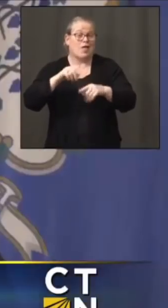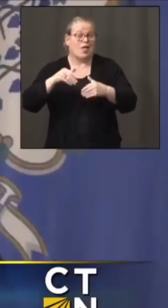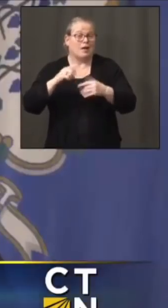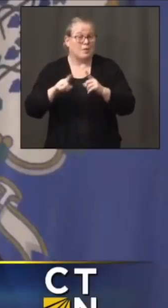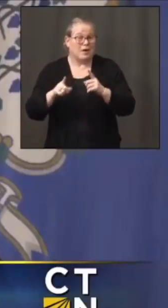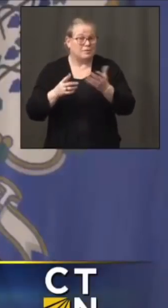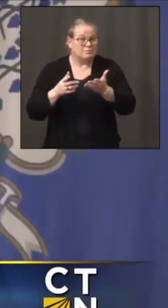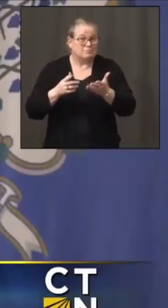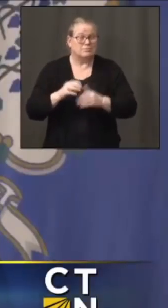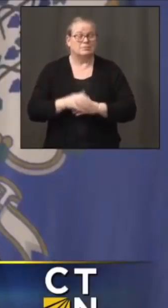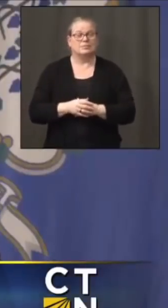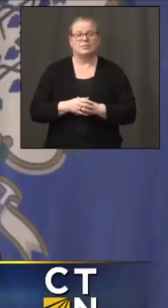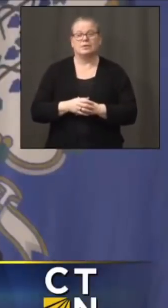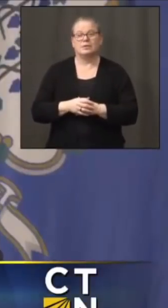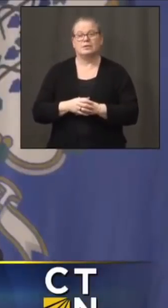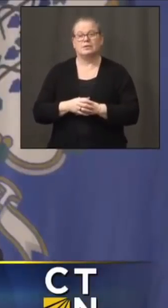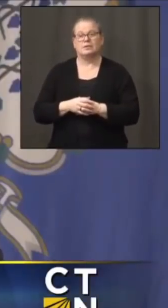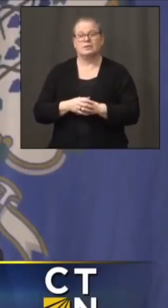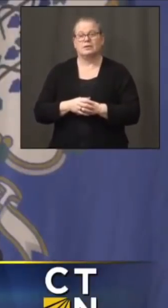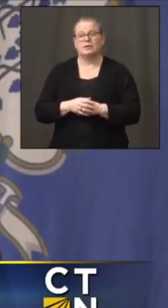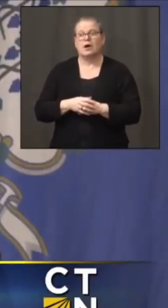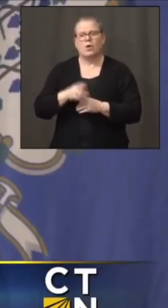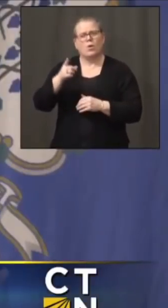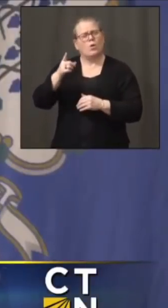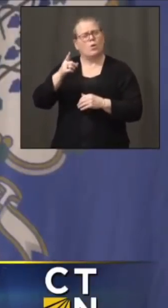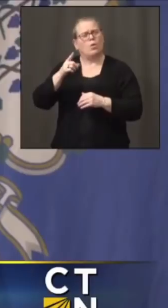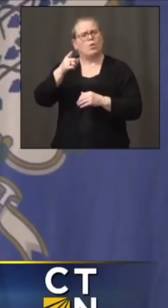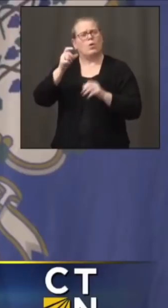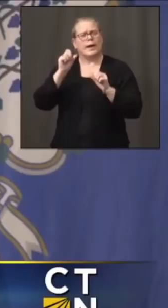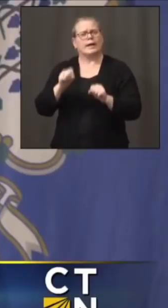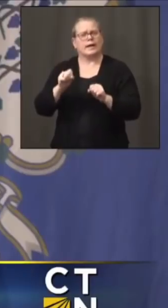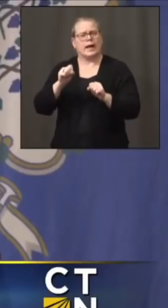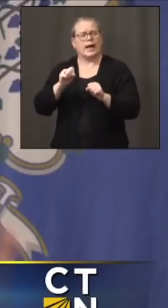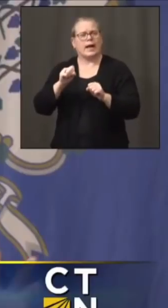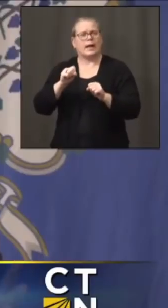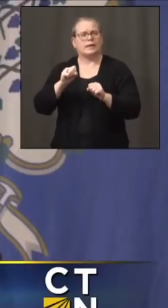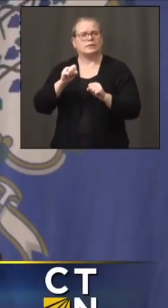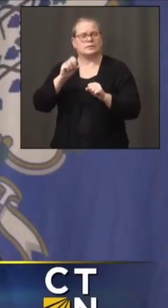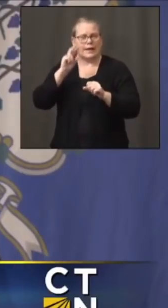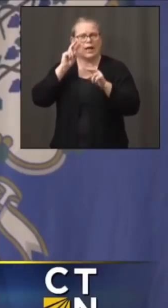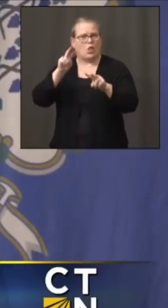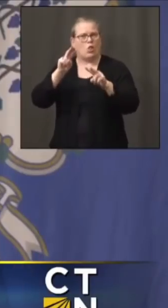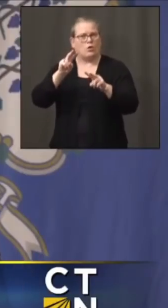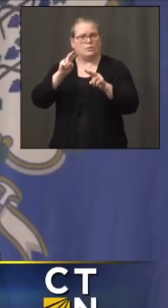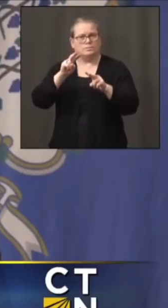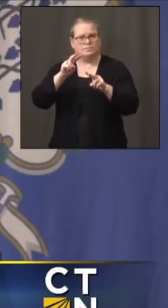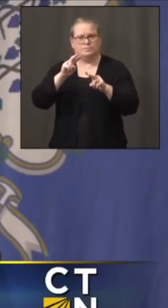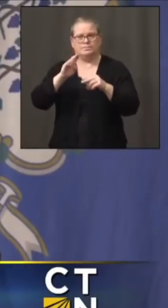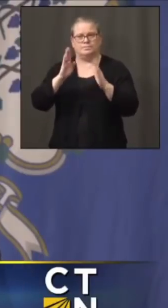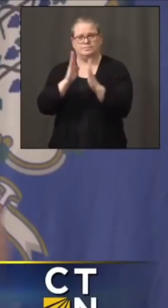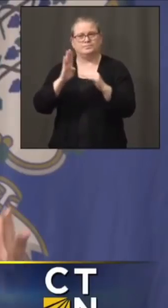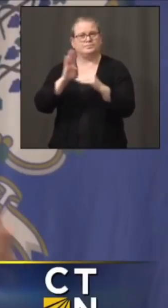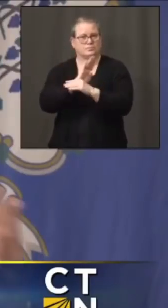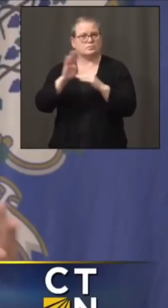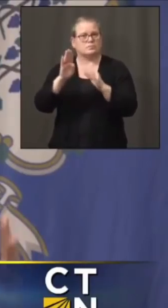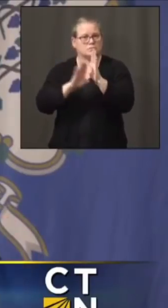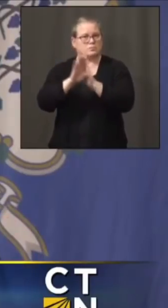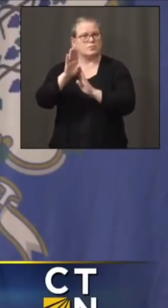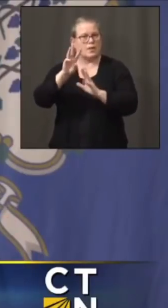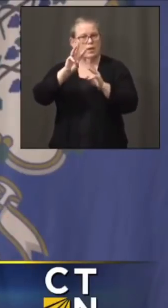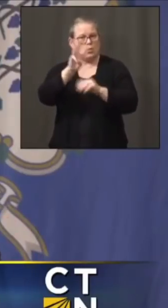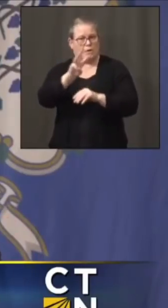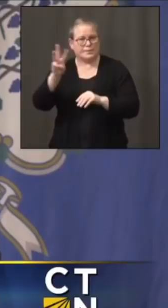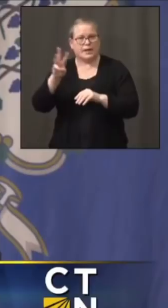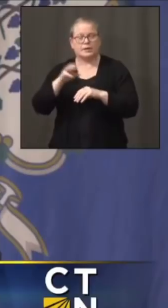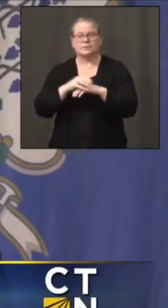you certainly can go to the development website, and right there you can see CDC what they've